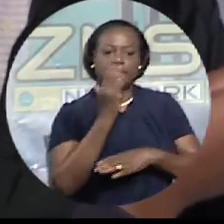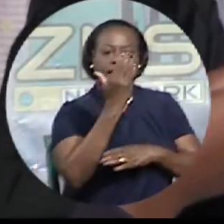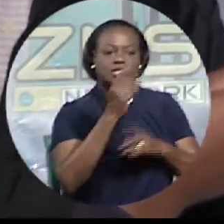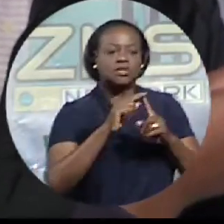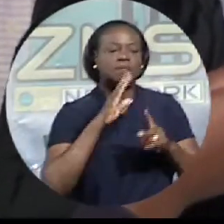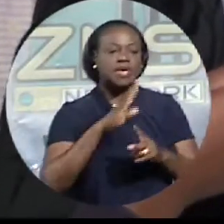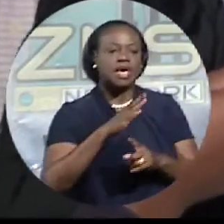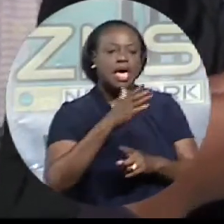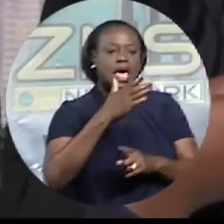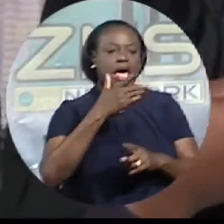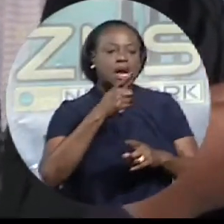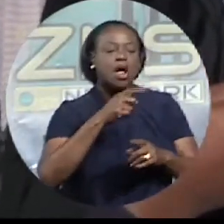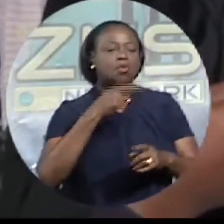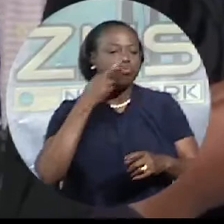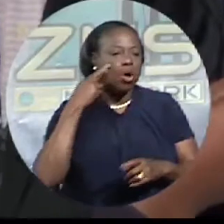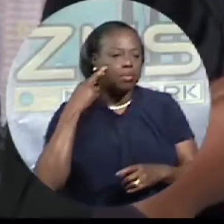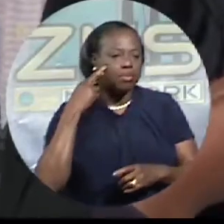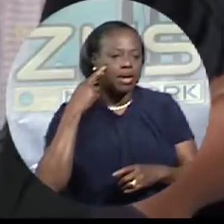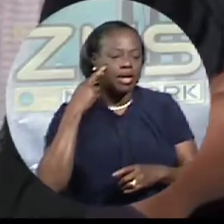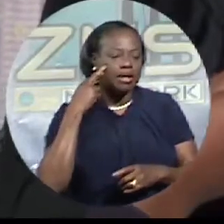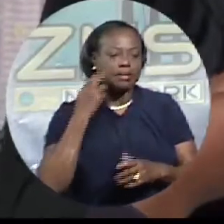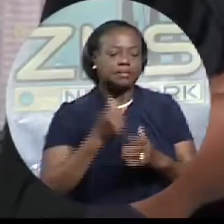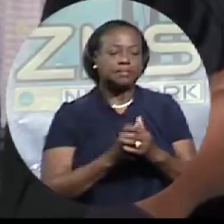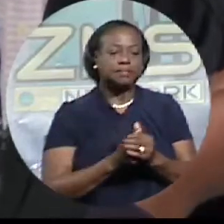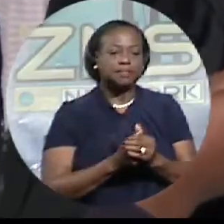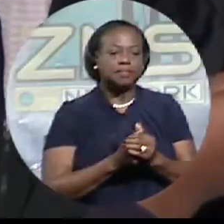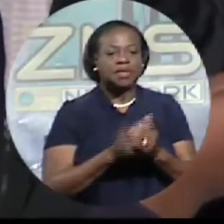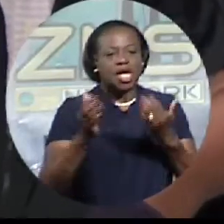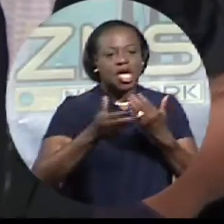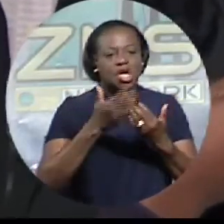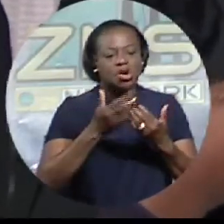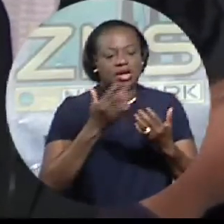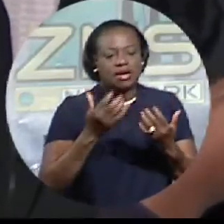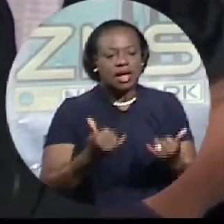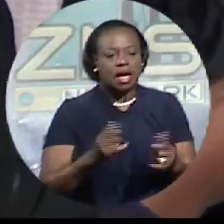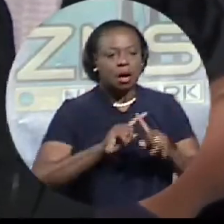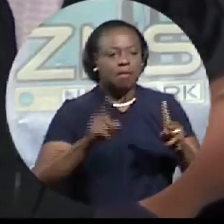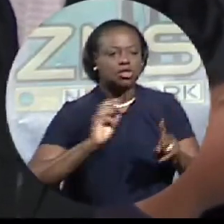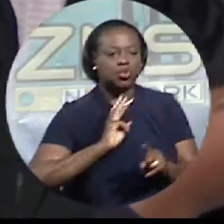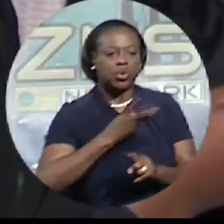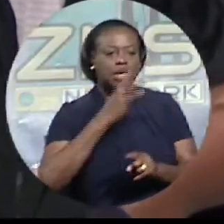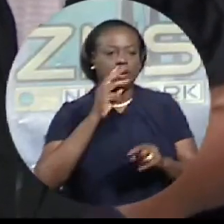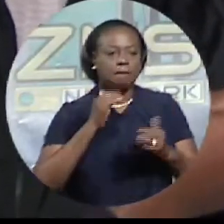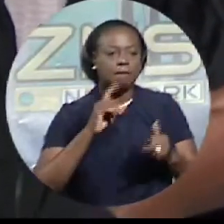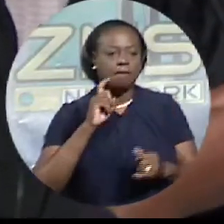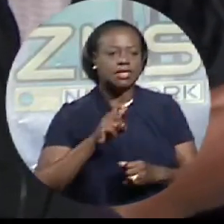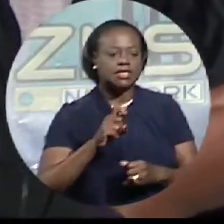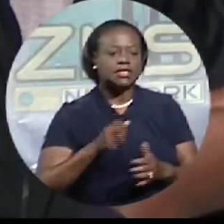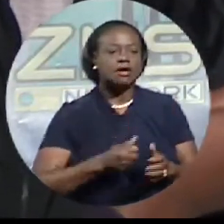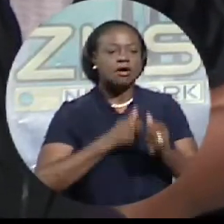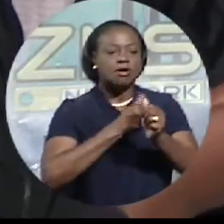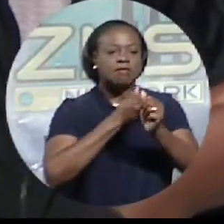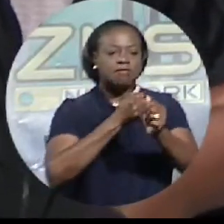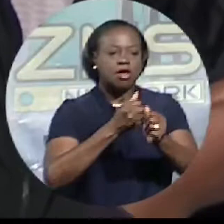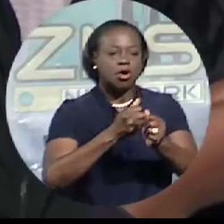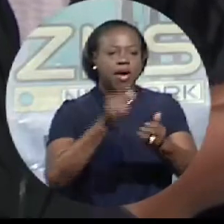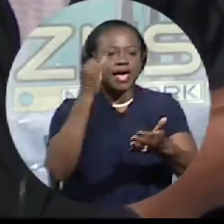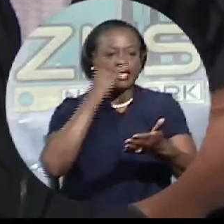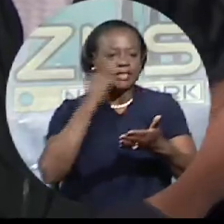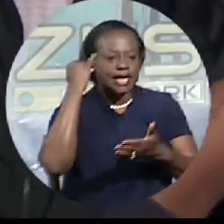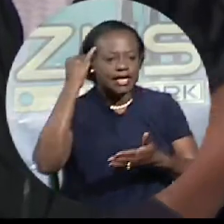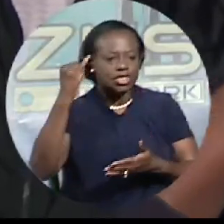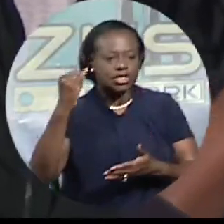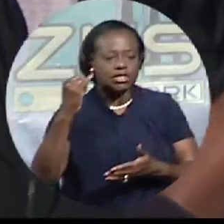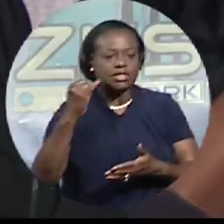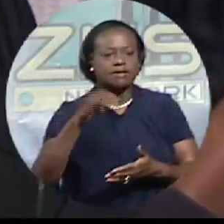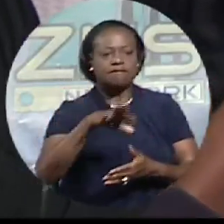armed robbery. So, you know, it's preliminary at this stage, and so we just need to follow our intelligence and see why